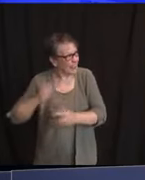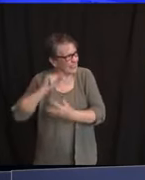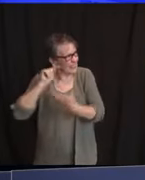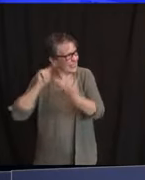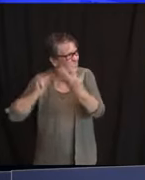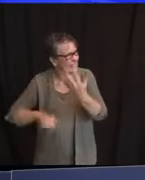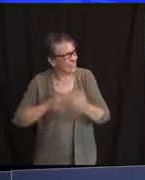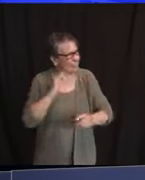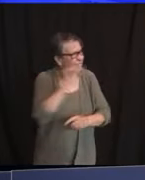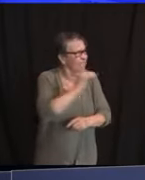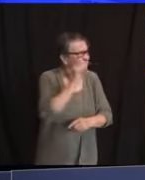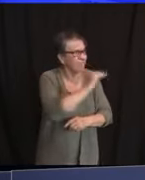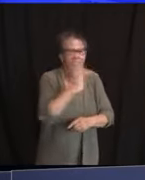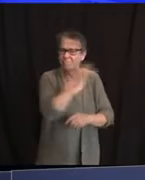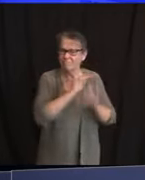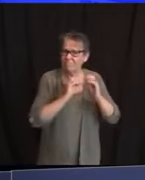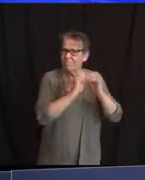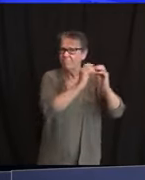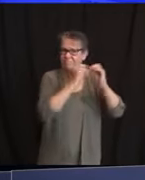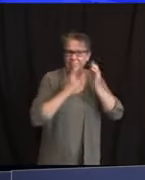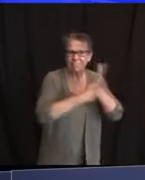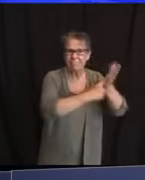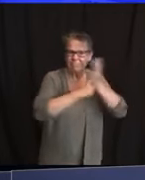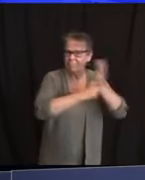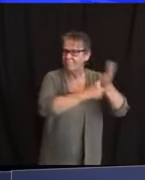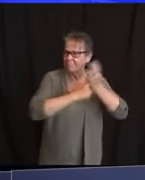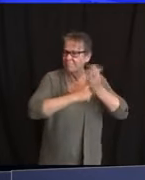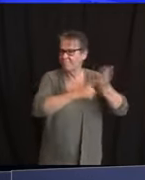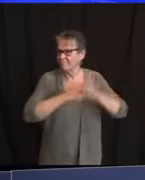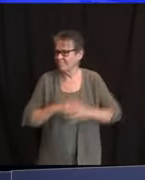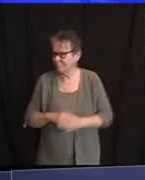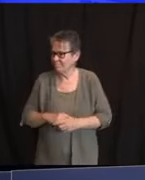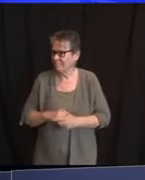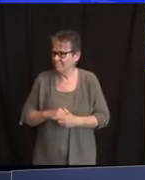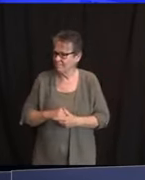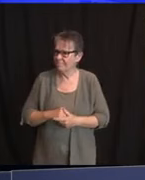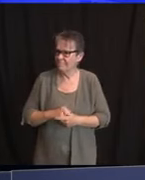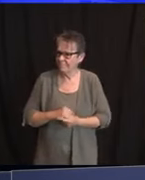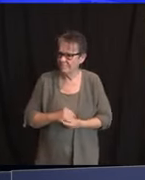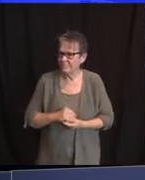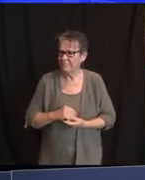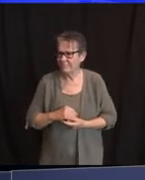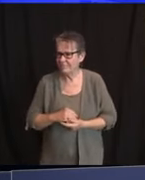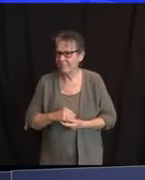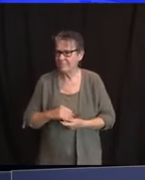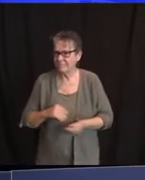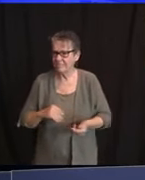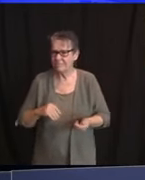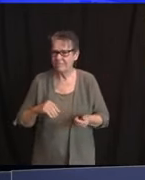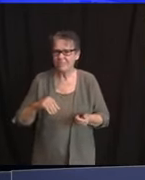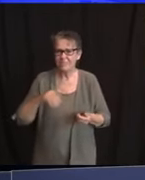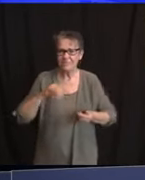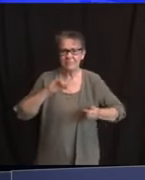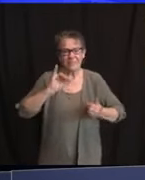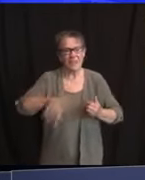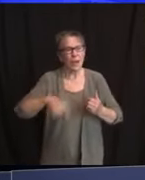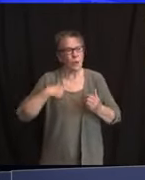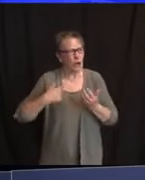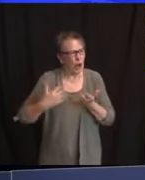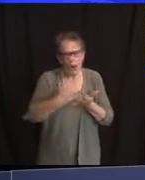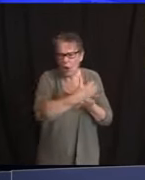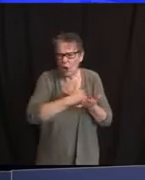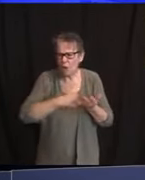economy thrive, you got to make sure this region thrives, and you want to make sure that states in general thrive. In order to create the